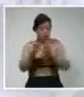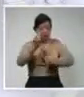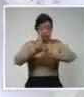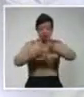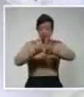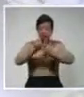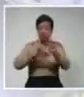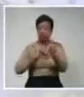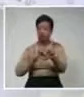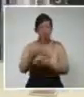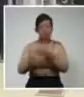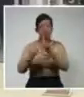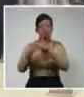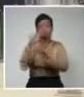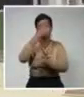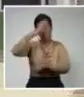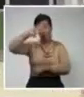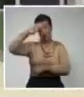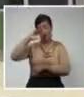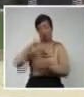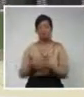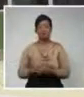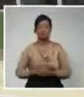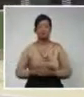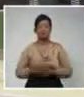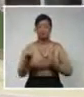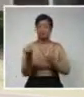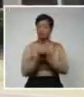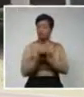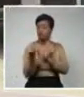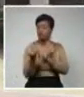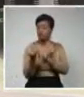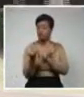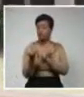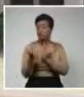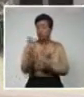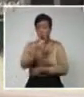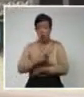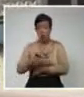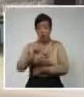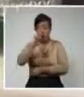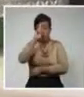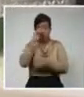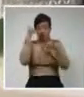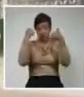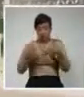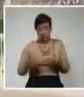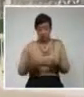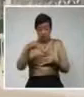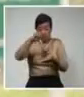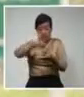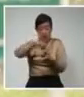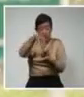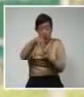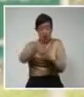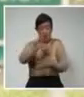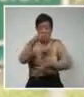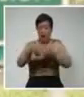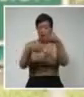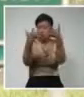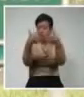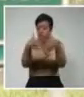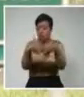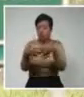also presented few mild side effects, such as slight pain around the injection site. To get a